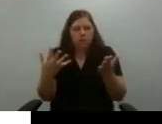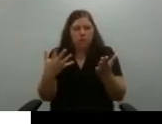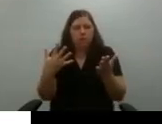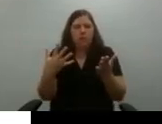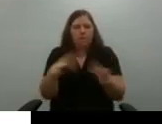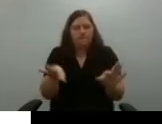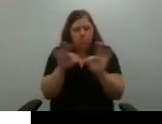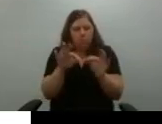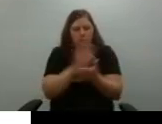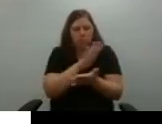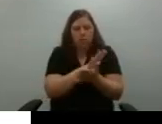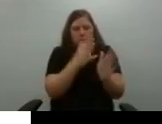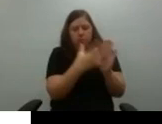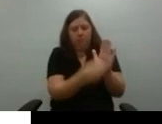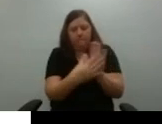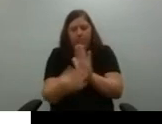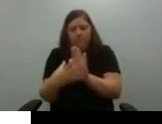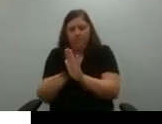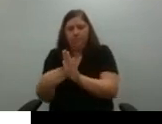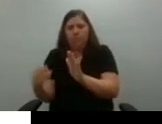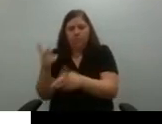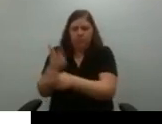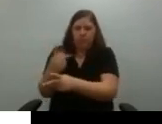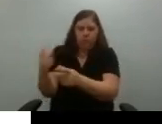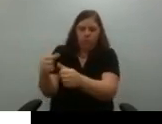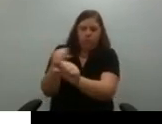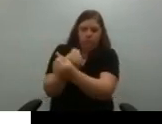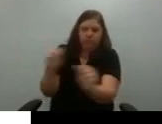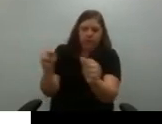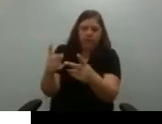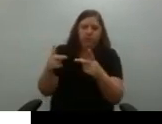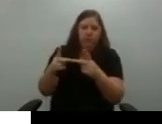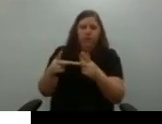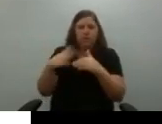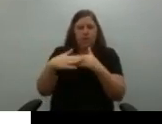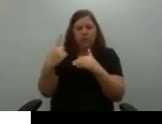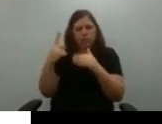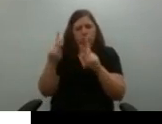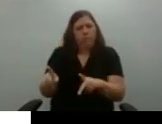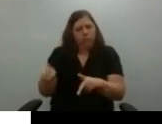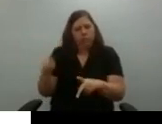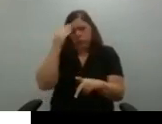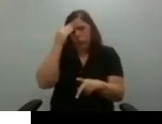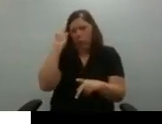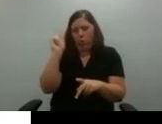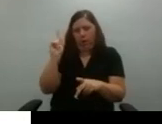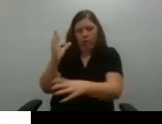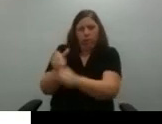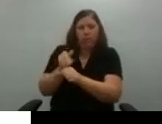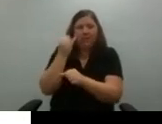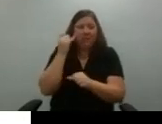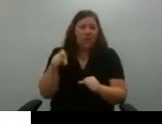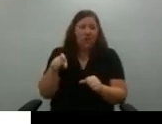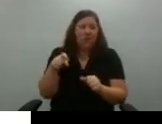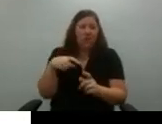important documents and keeping them in a safe place. At least one person should know where they are in case you need them. It's also a good idea to